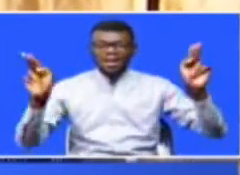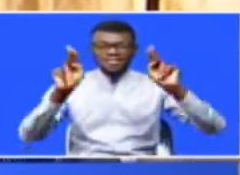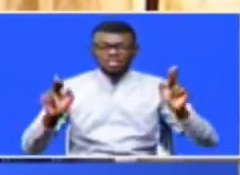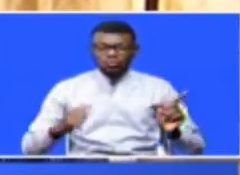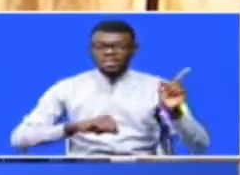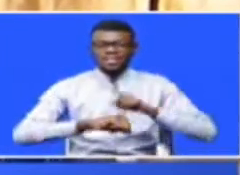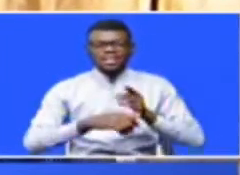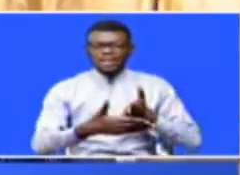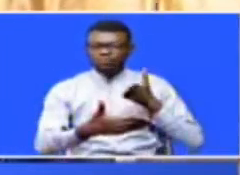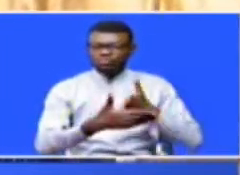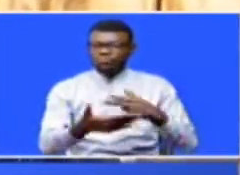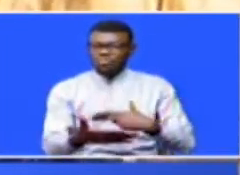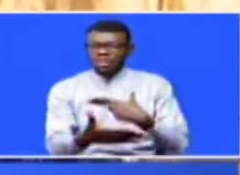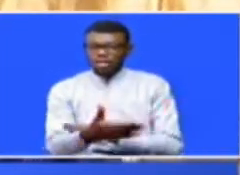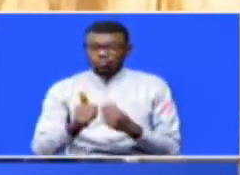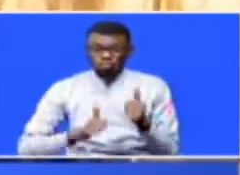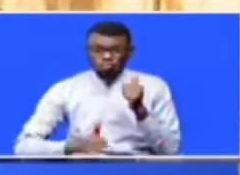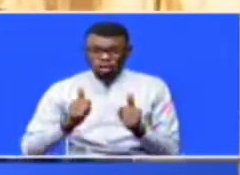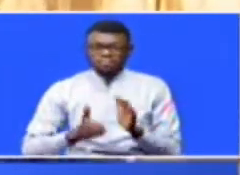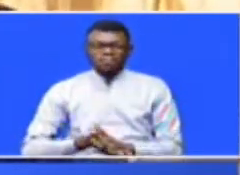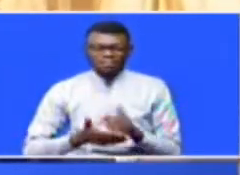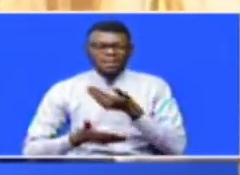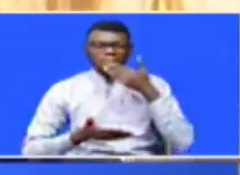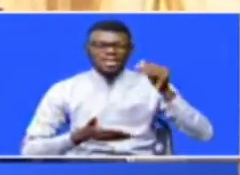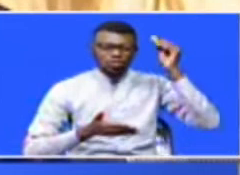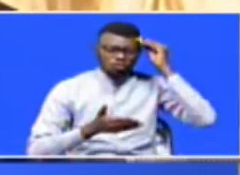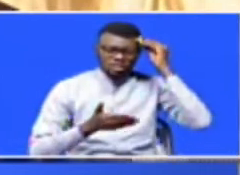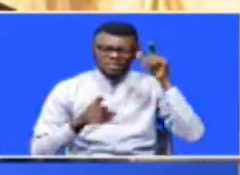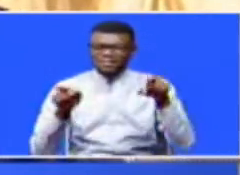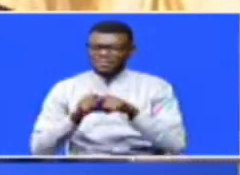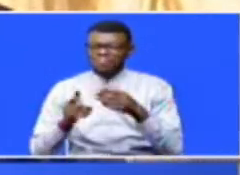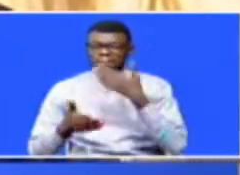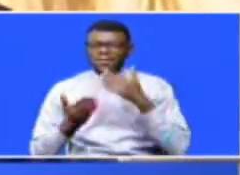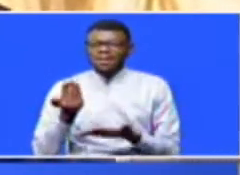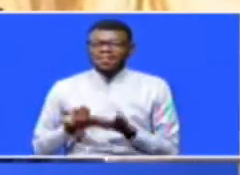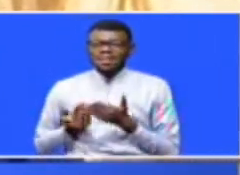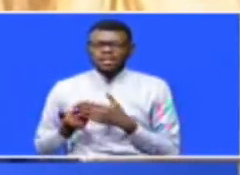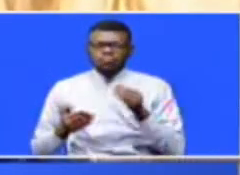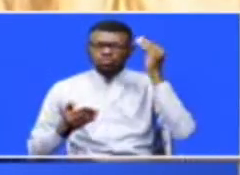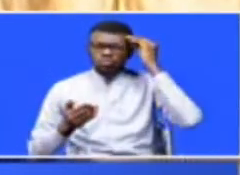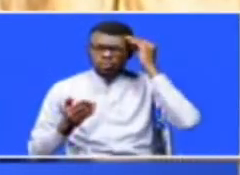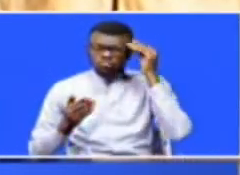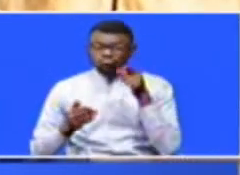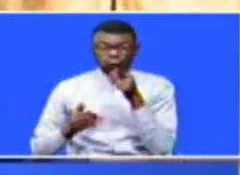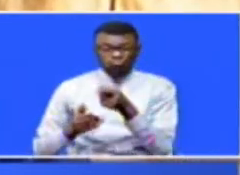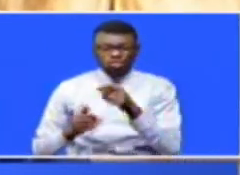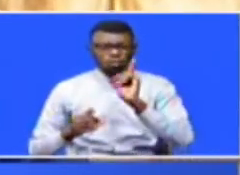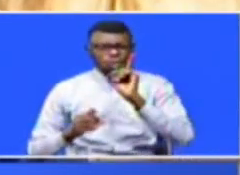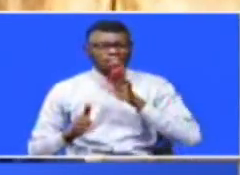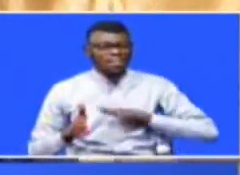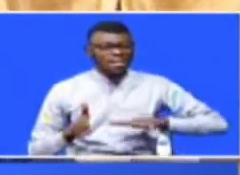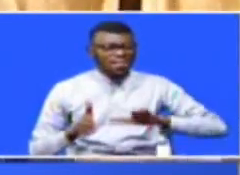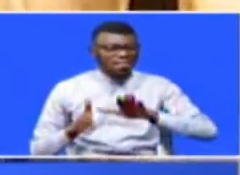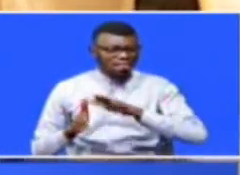Against Drug Abuse is Better Knowledge, Better Care. And knowledge is just one facet of a